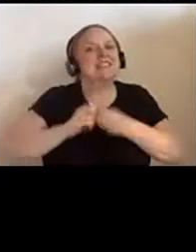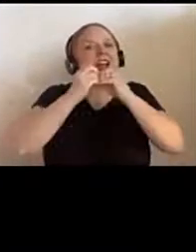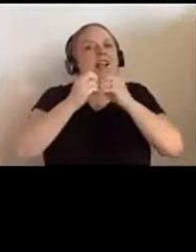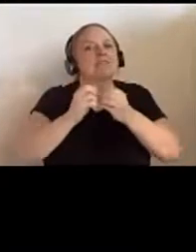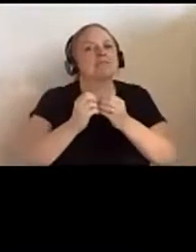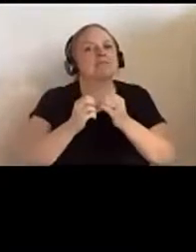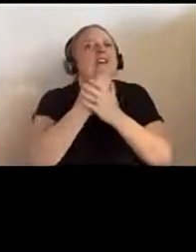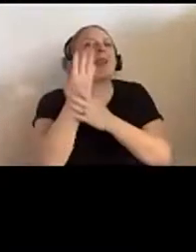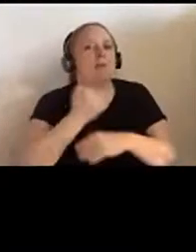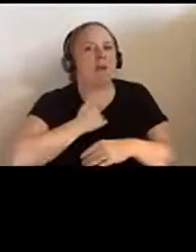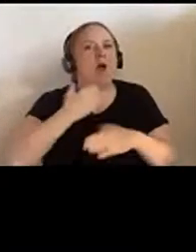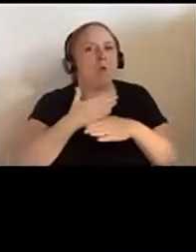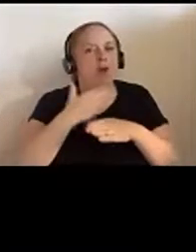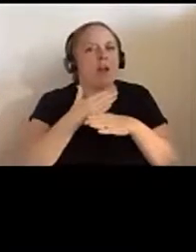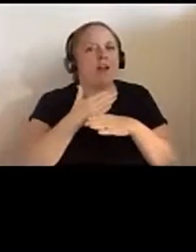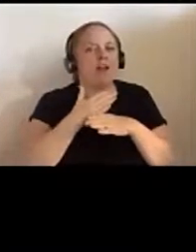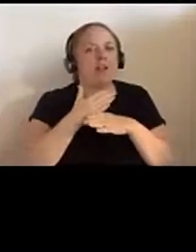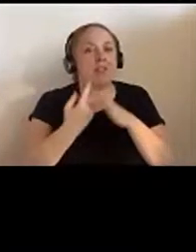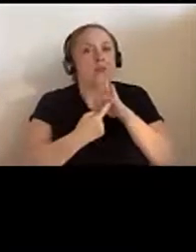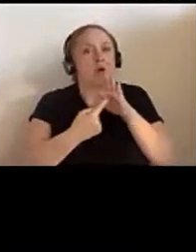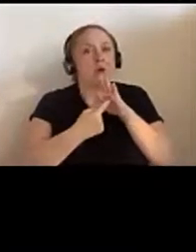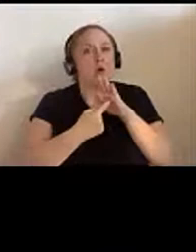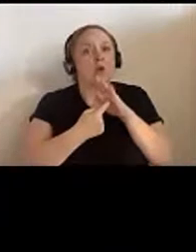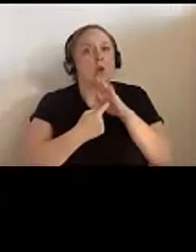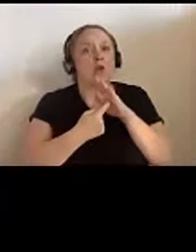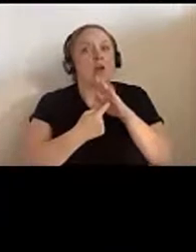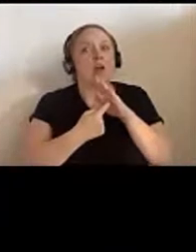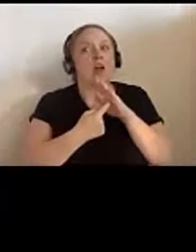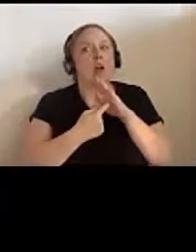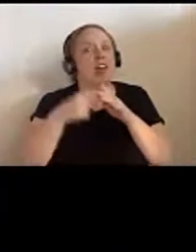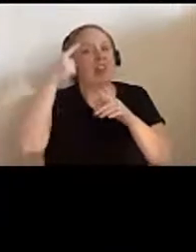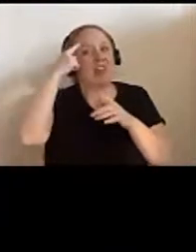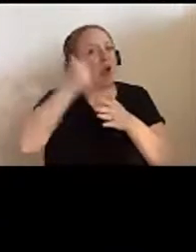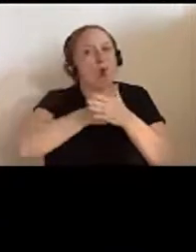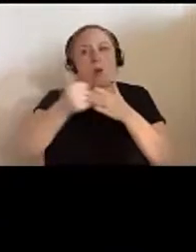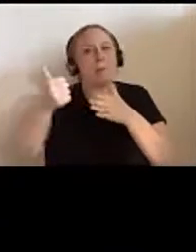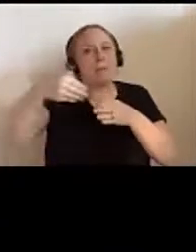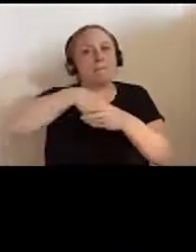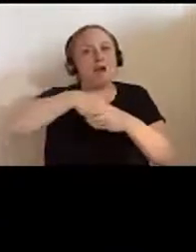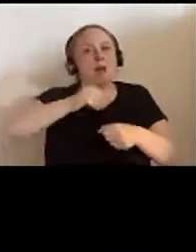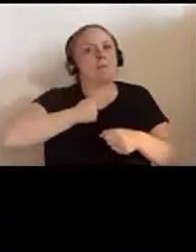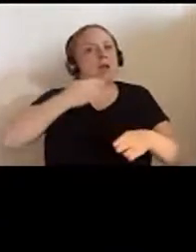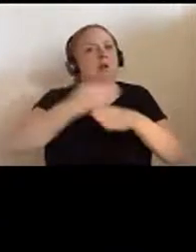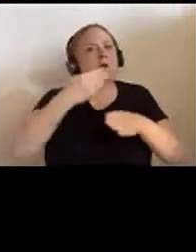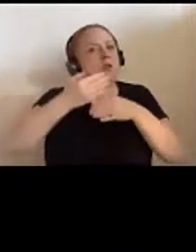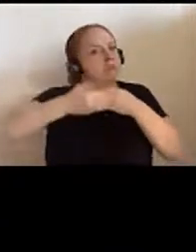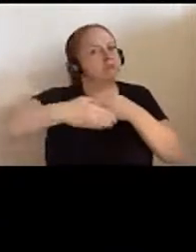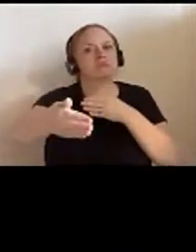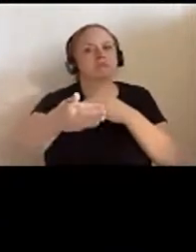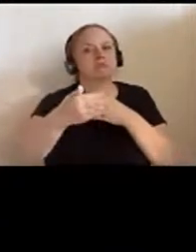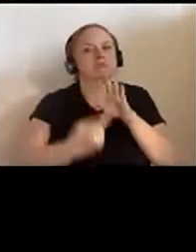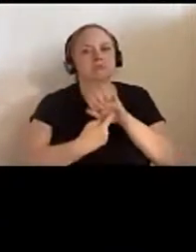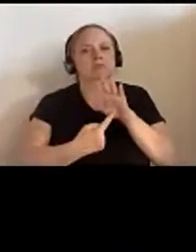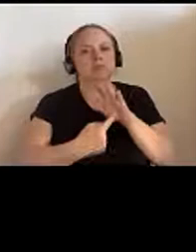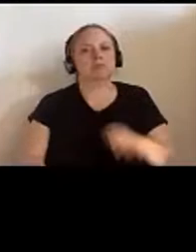ways. And that's really important. And I don't think it'll ever not be a part of a work that I make, because it's really intrinsic to them.